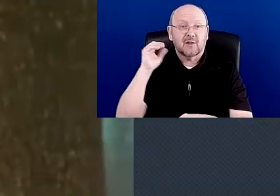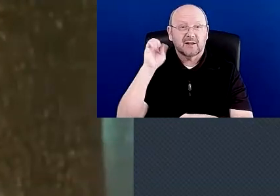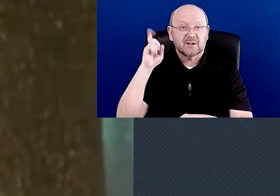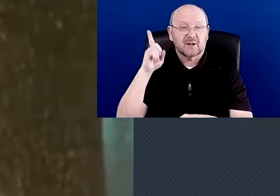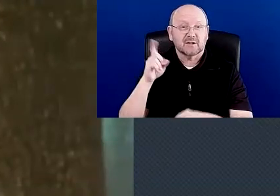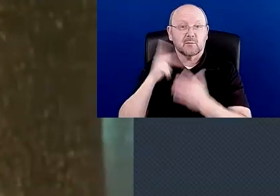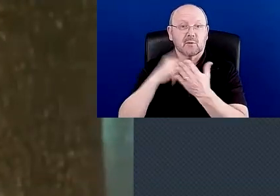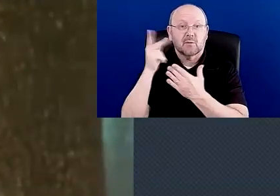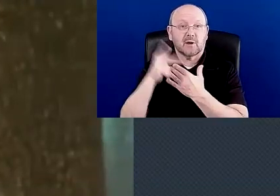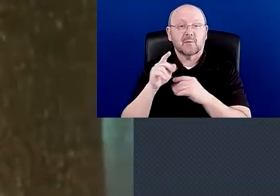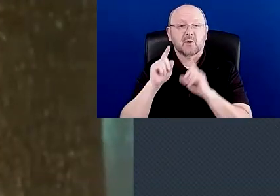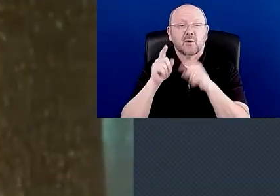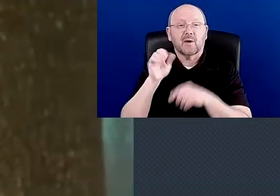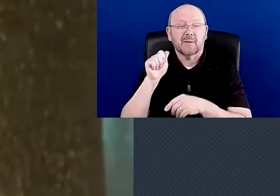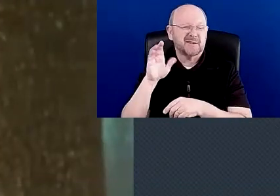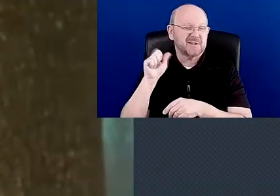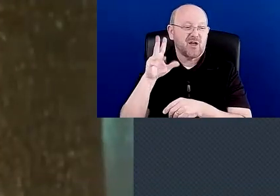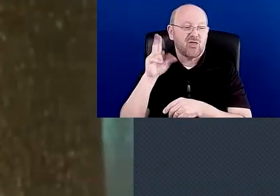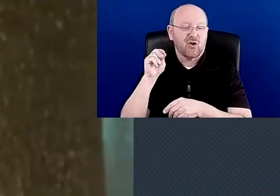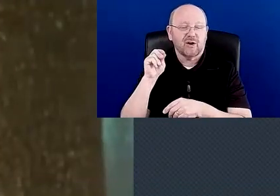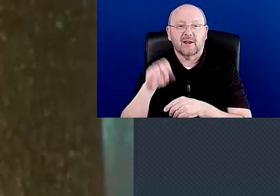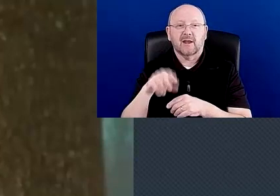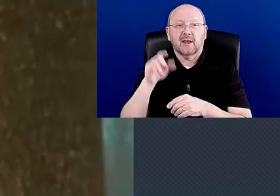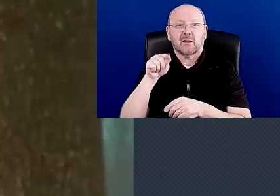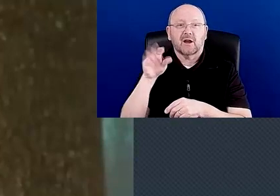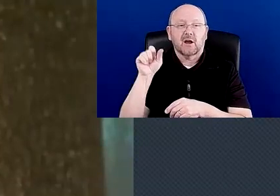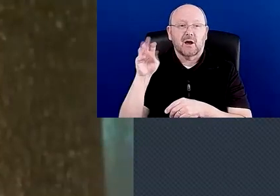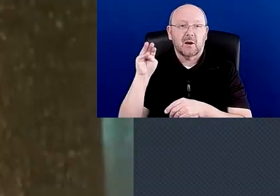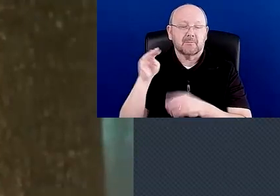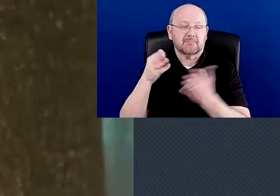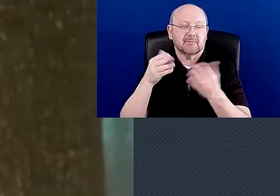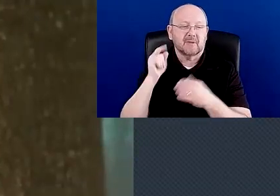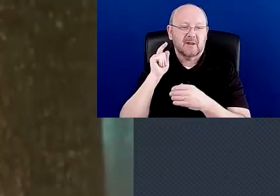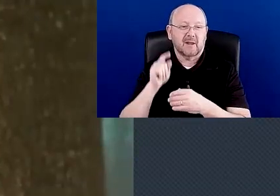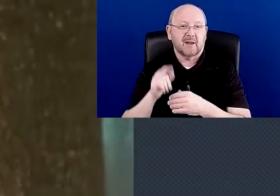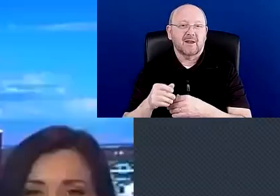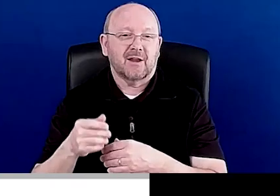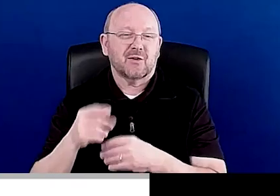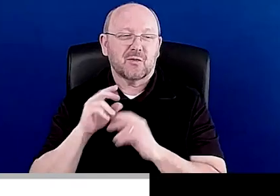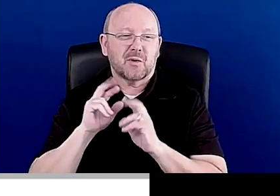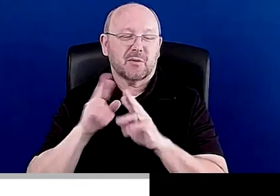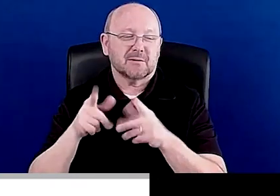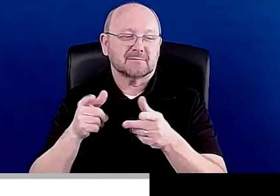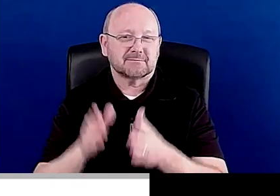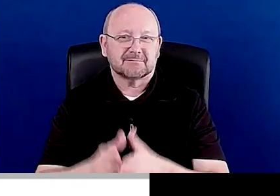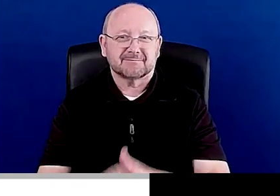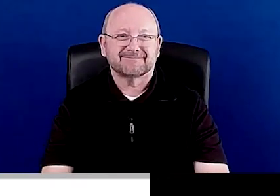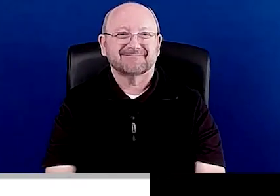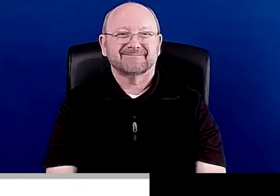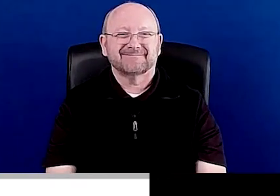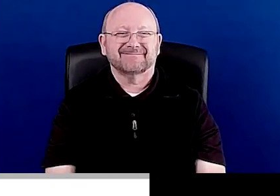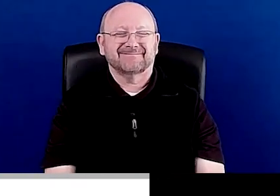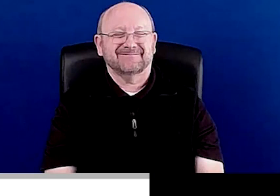our website, abc30.com. In Central Fresno, Jessica Harrington, ABC 30 Action News.